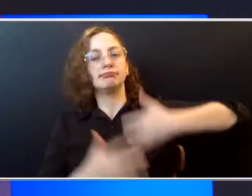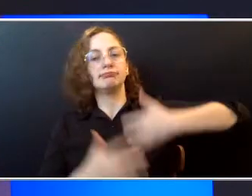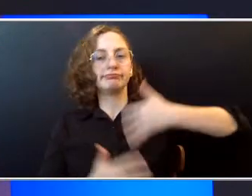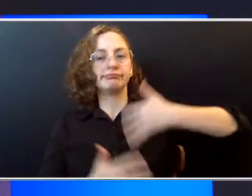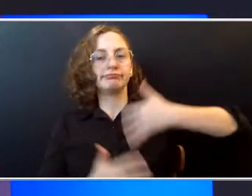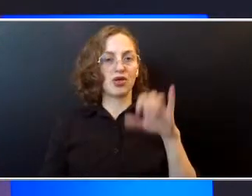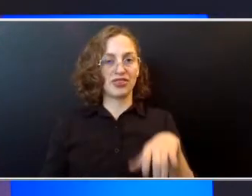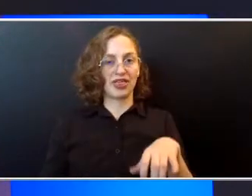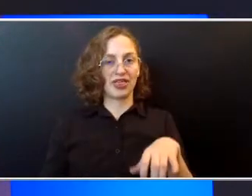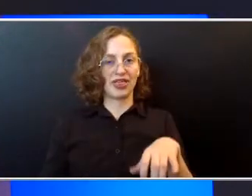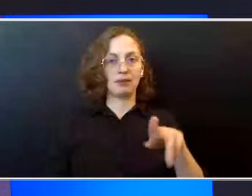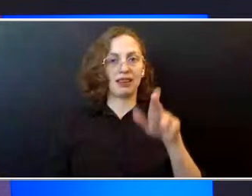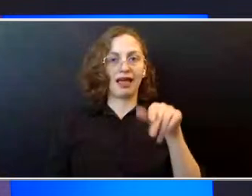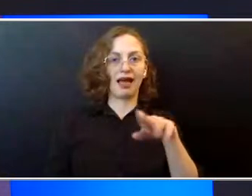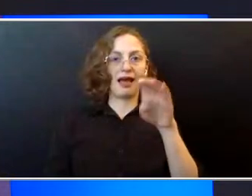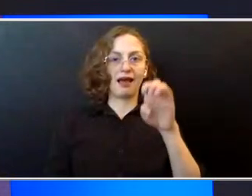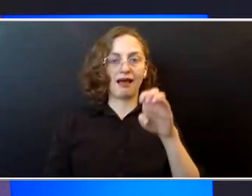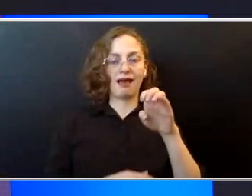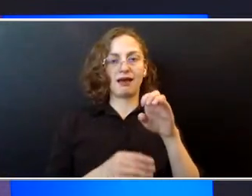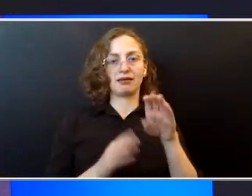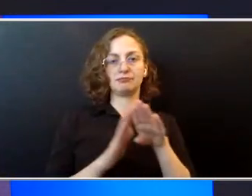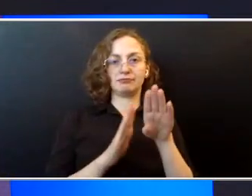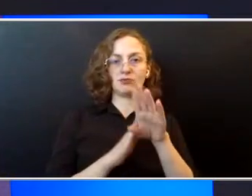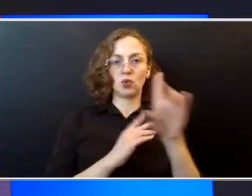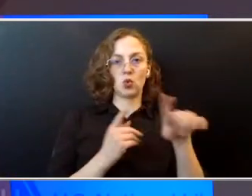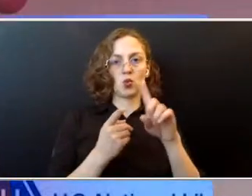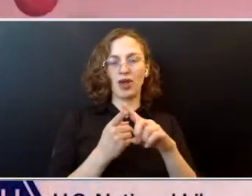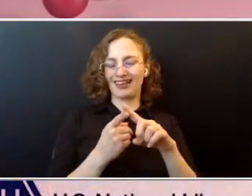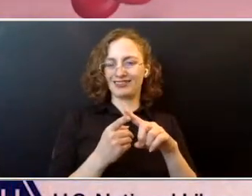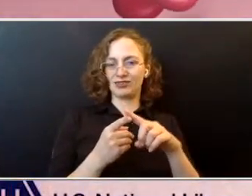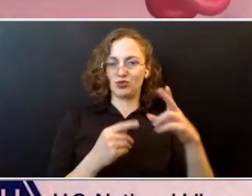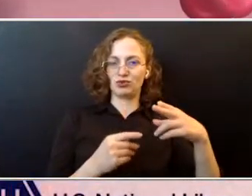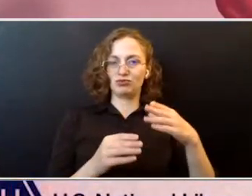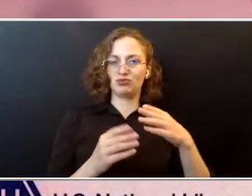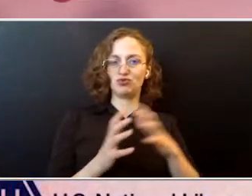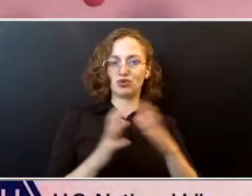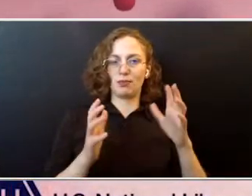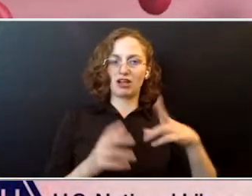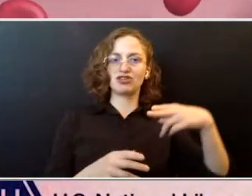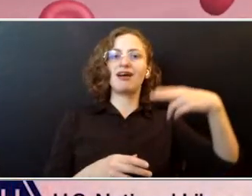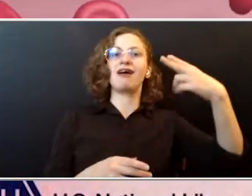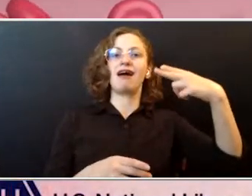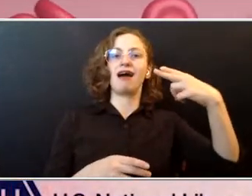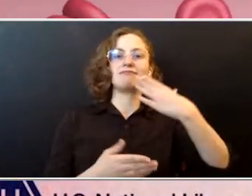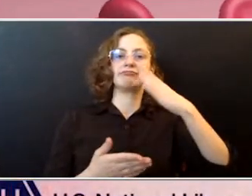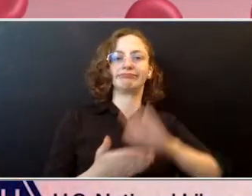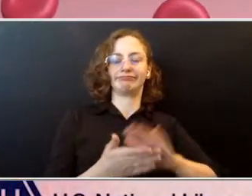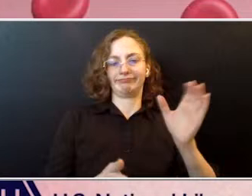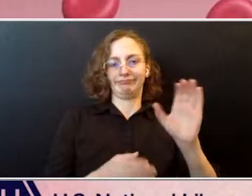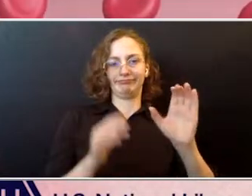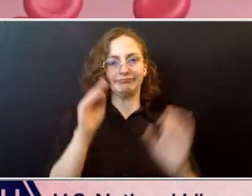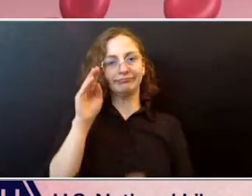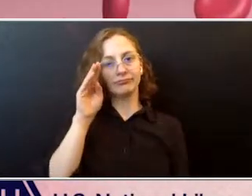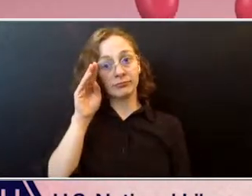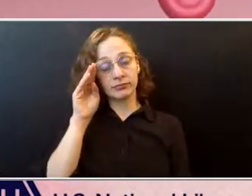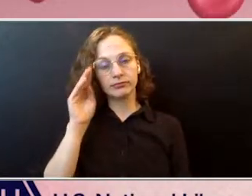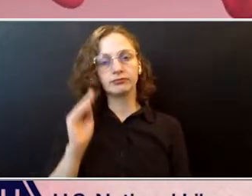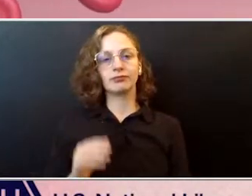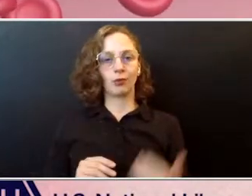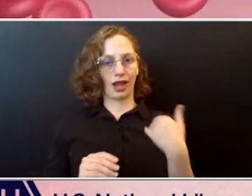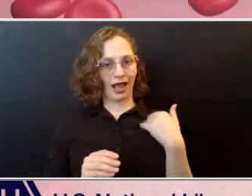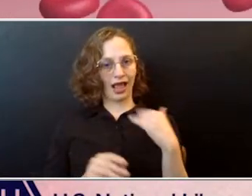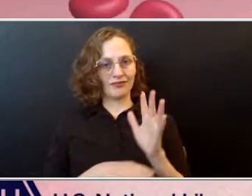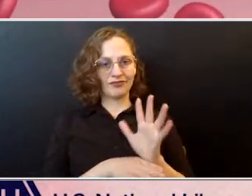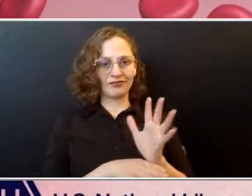good cholesterol and bad cholesterol, we have an illustration to show you, a video. Doctors, can you talk me through